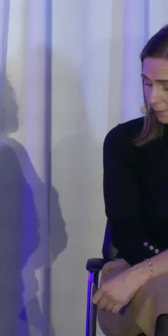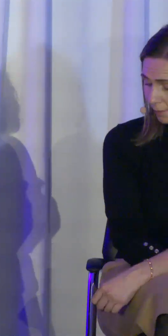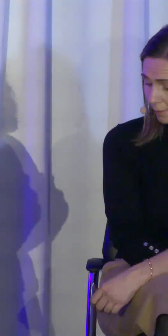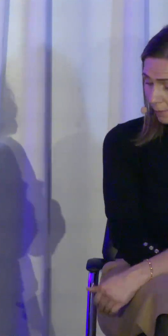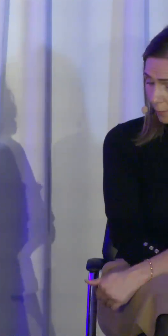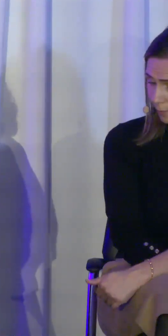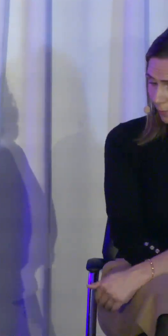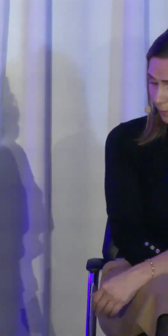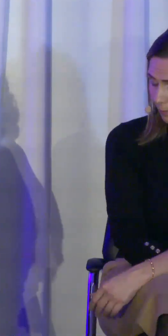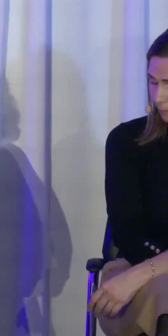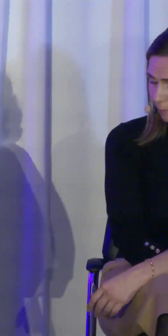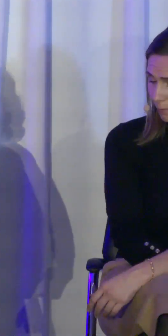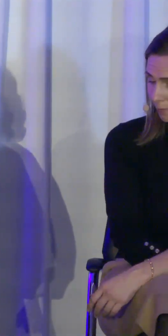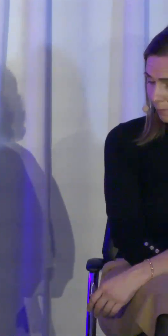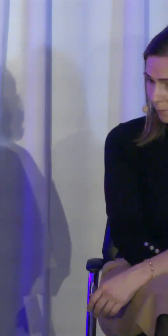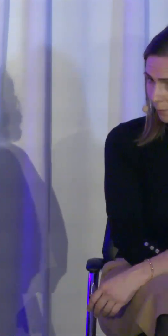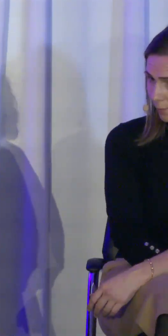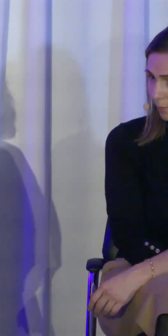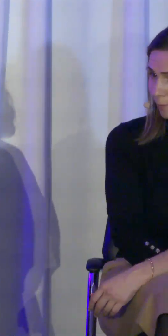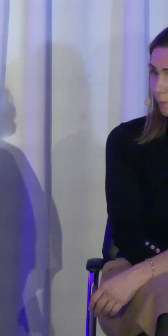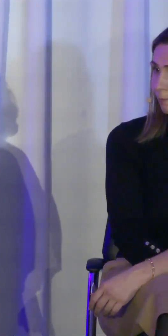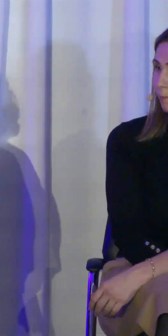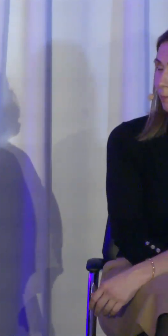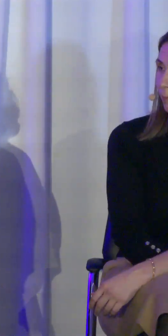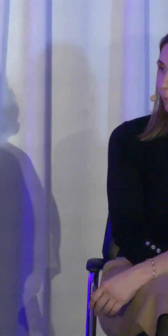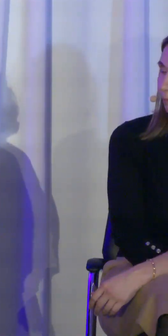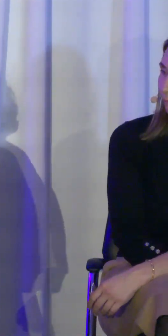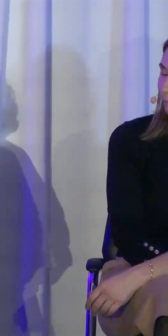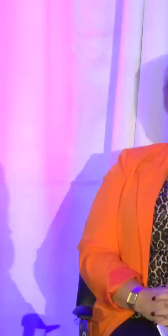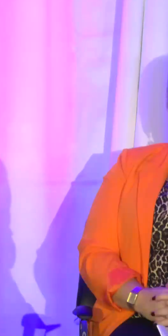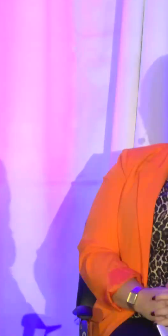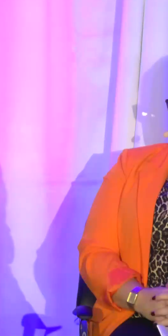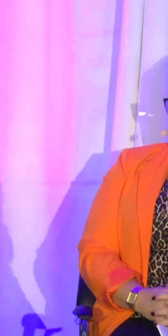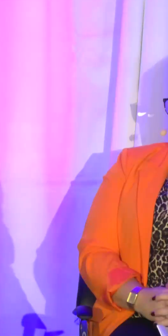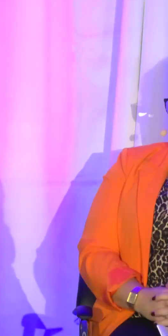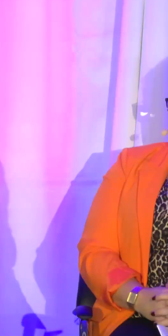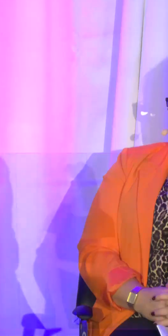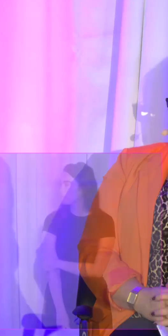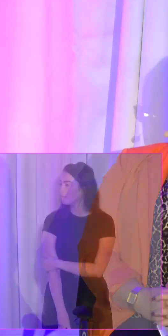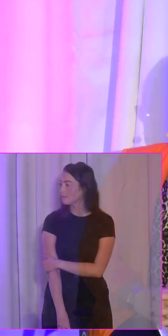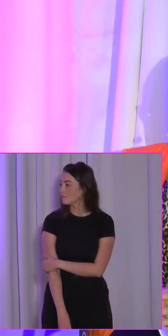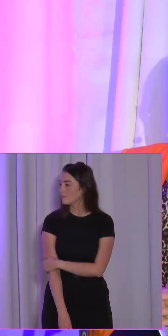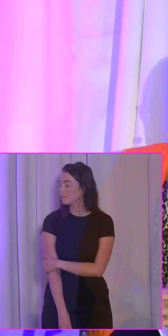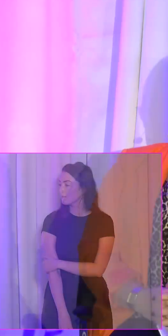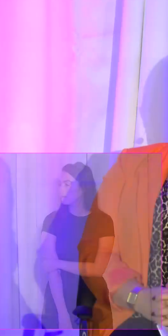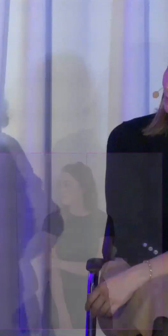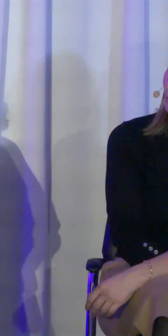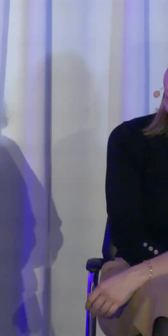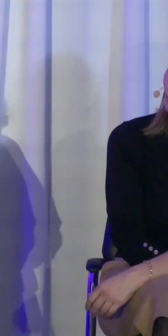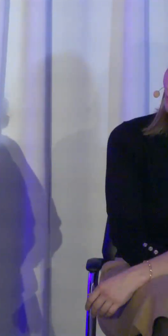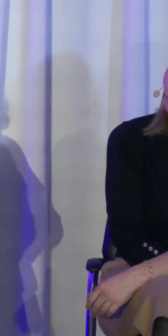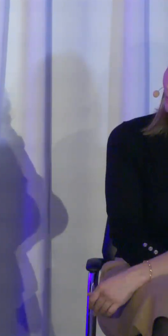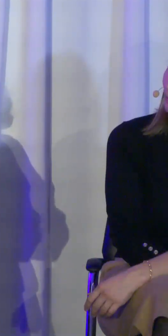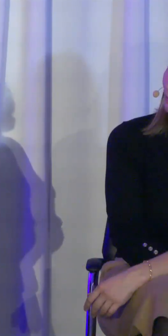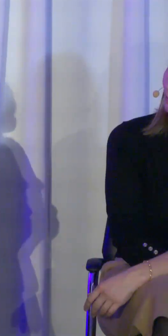Sport Council also for European representation. Thank you so much. Just the issue in itself is